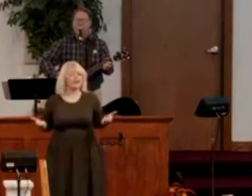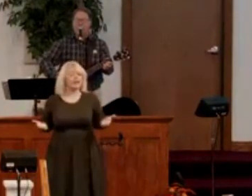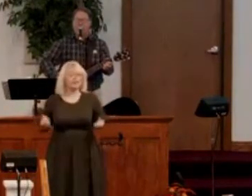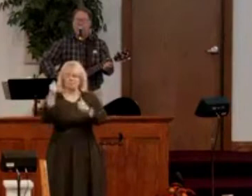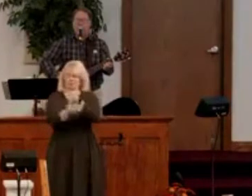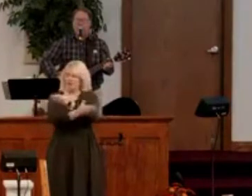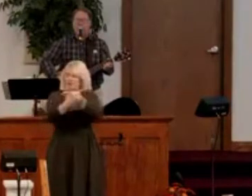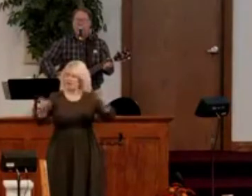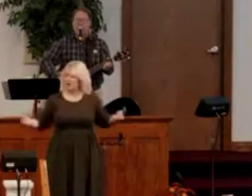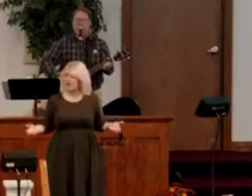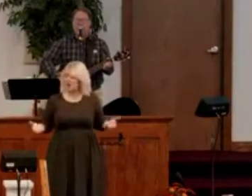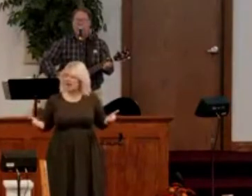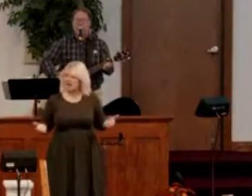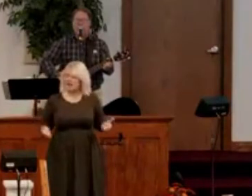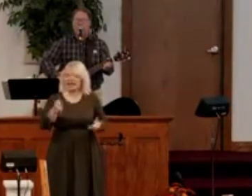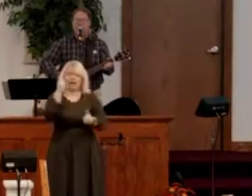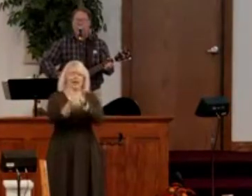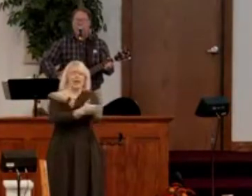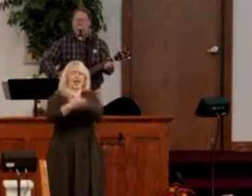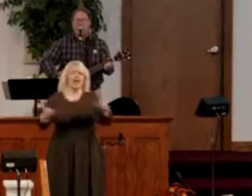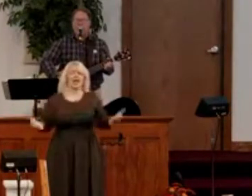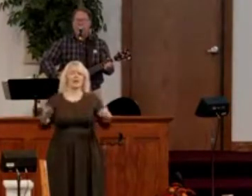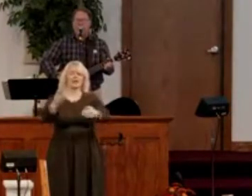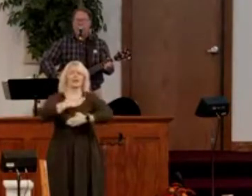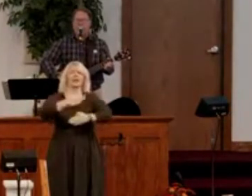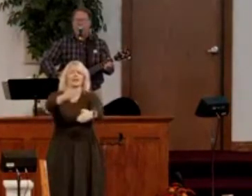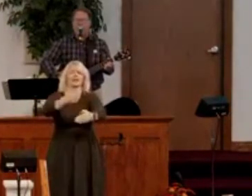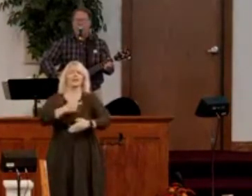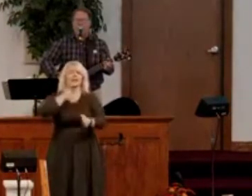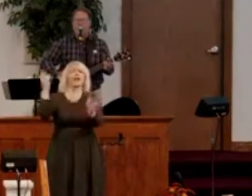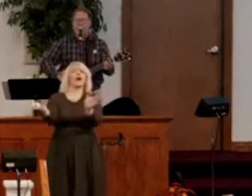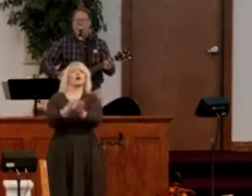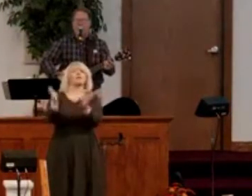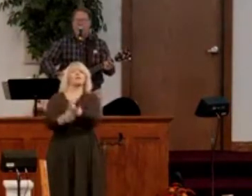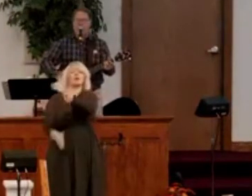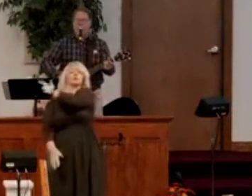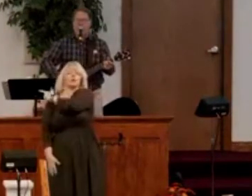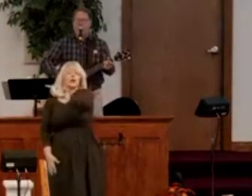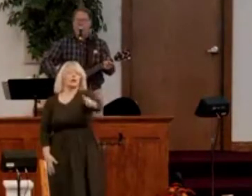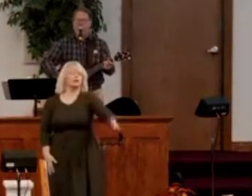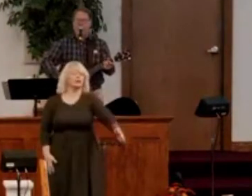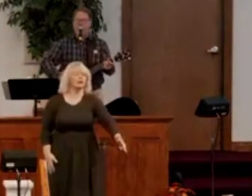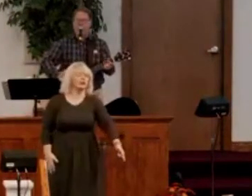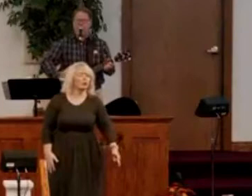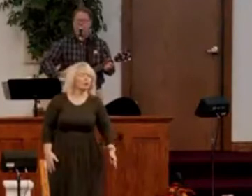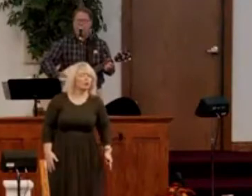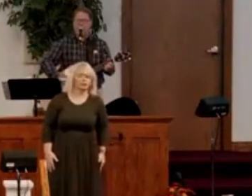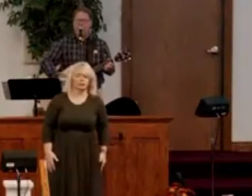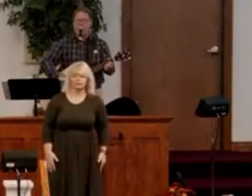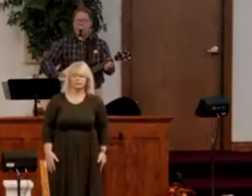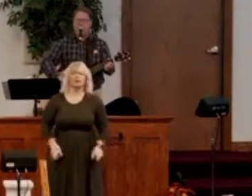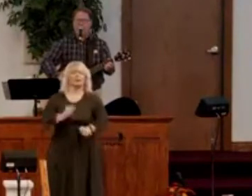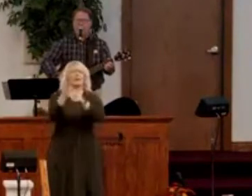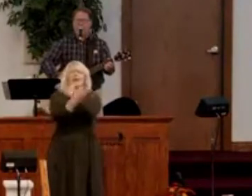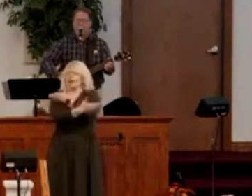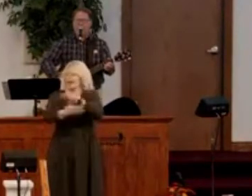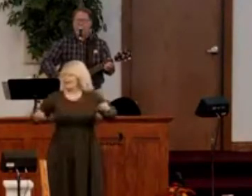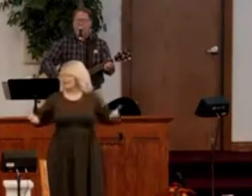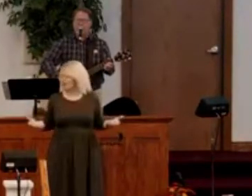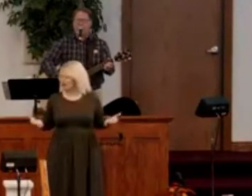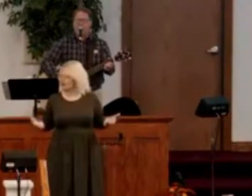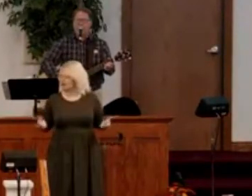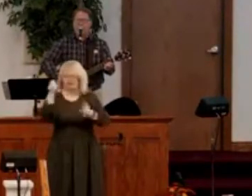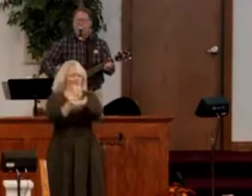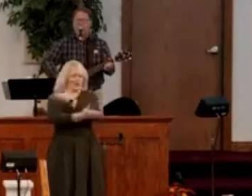everything that, everything that, everything that has breath, praise the Lord. Let everything